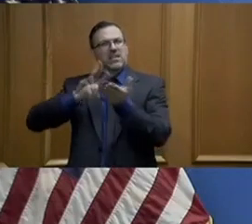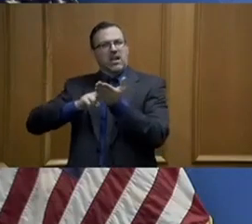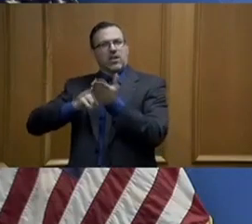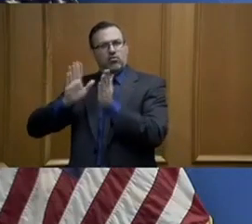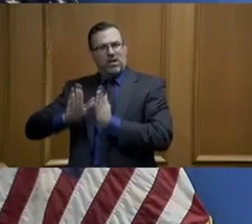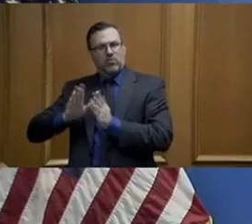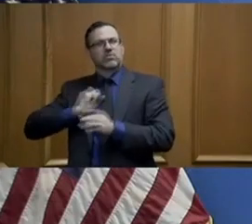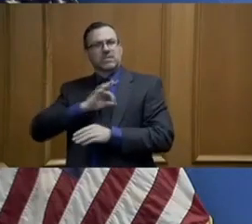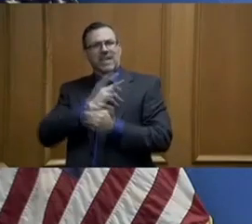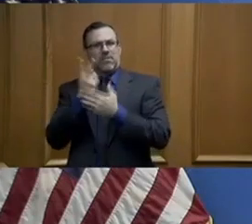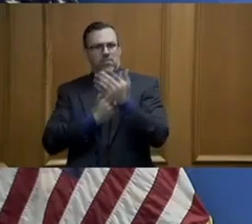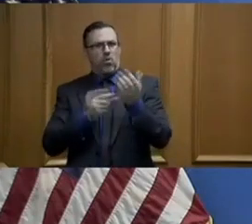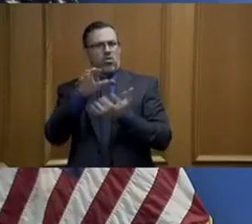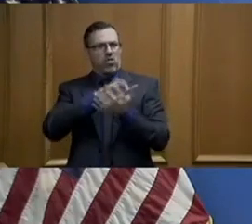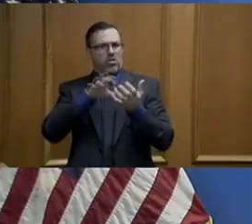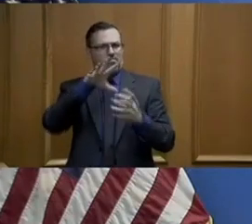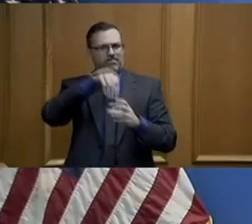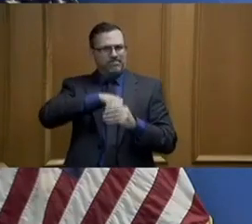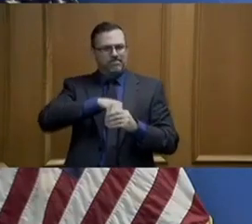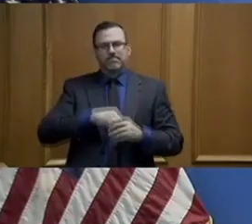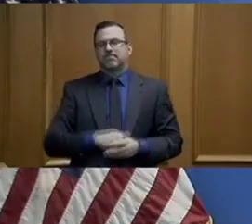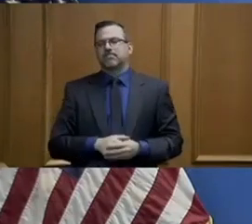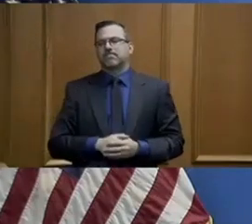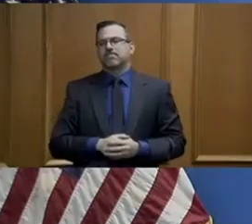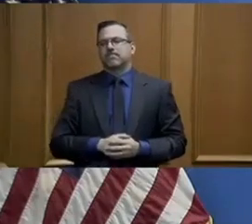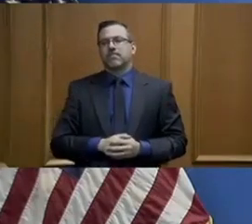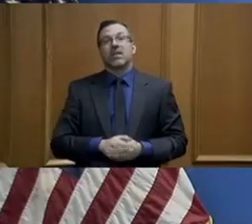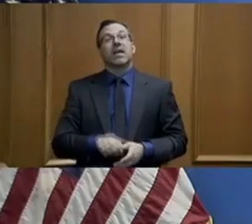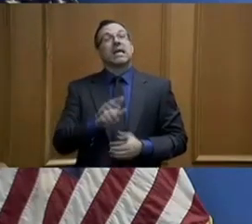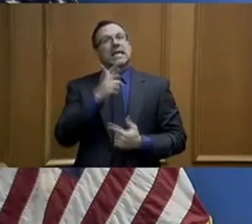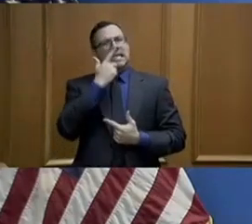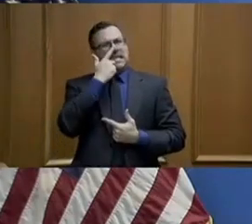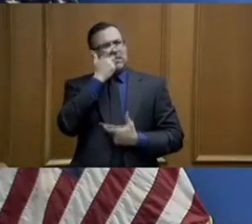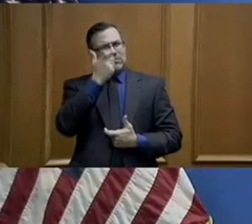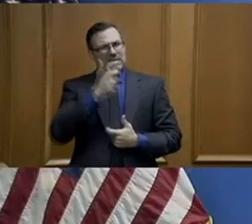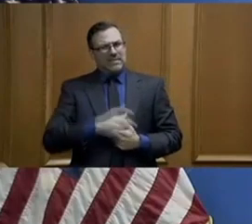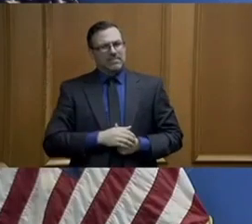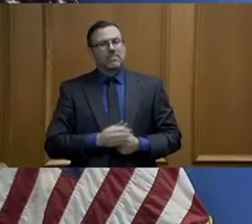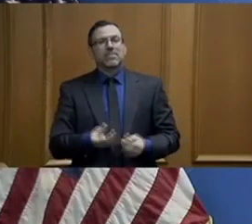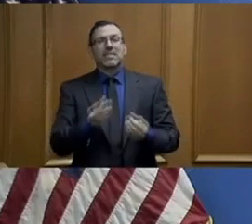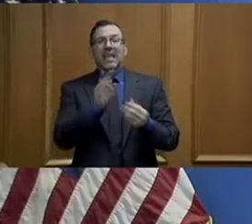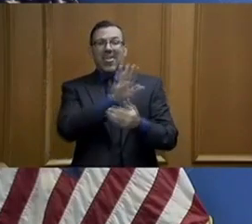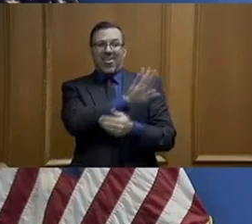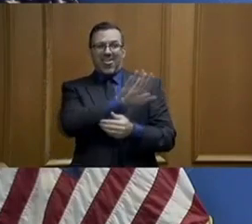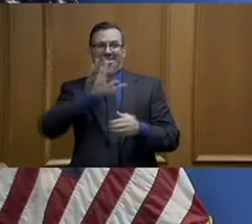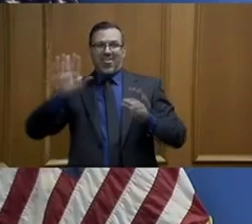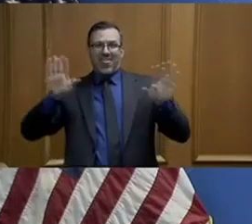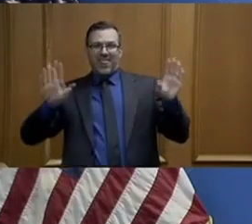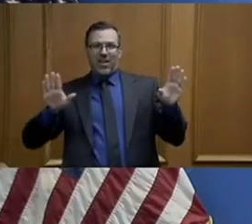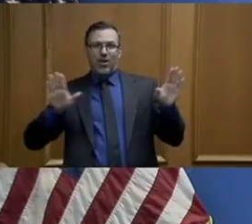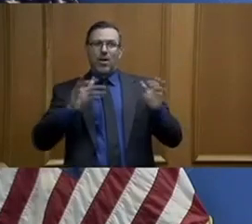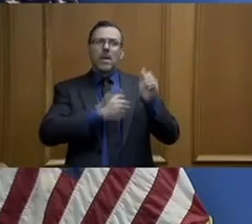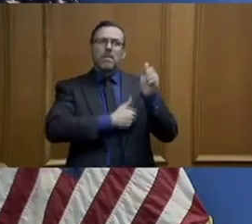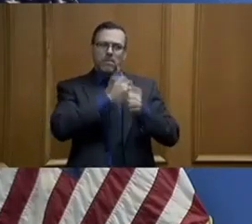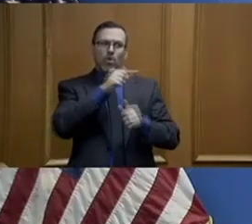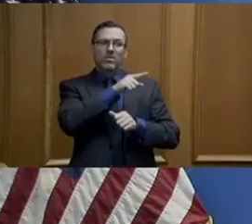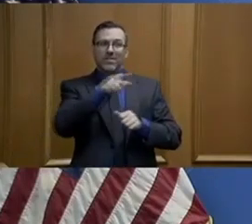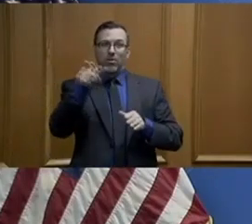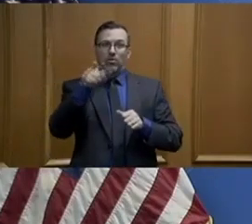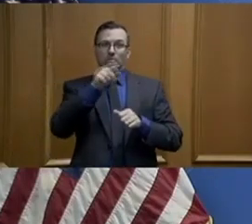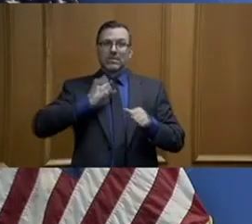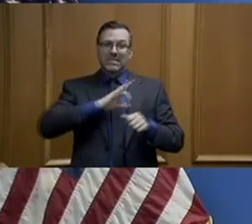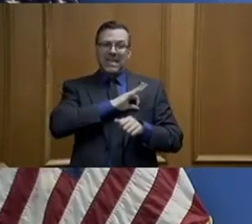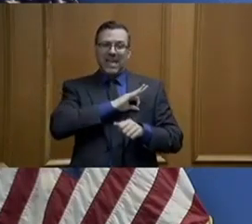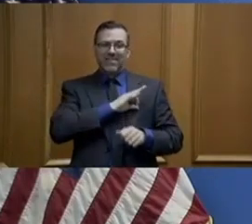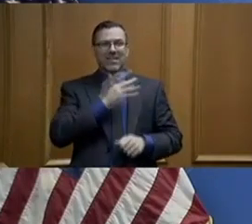those facilities. The interesting part of that is that many of those cases were asymptomatic, which means they didn't